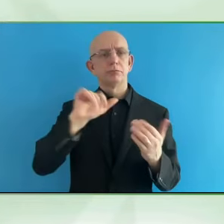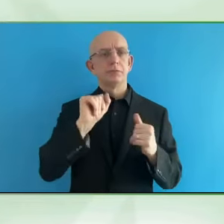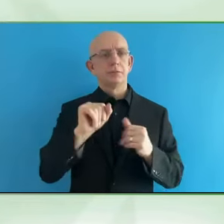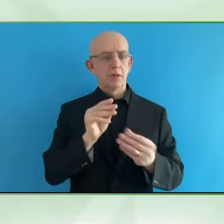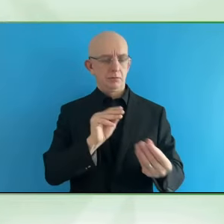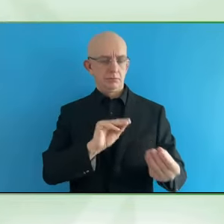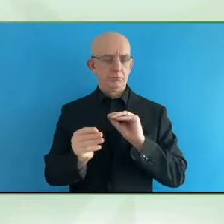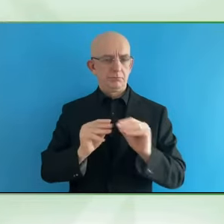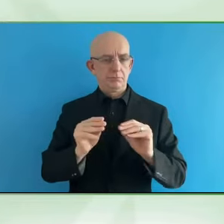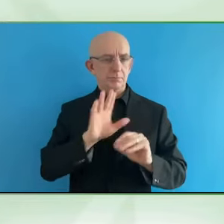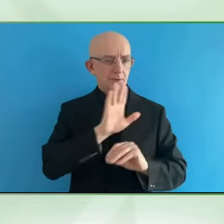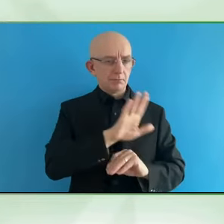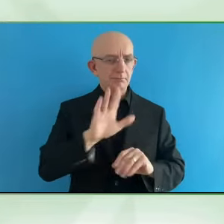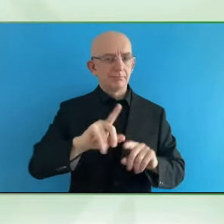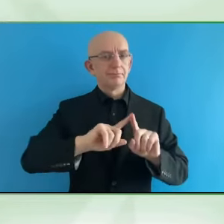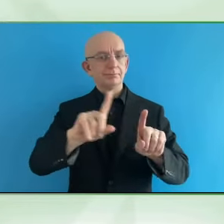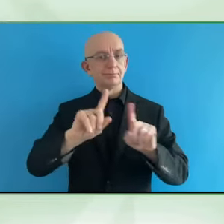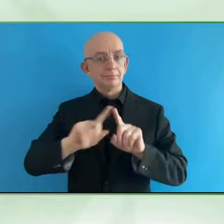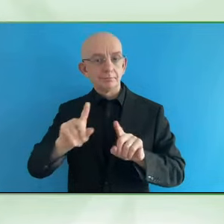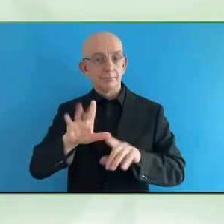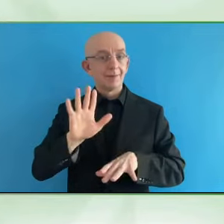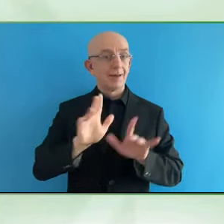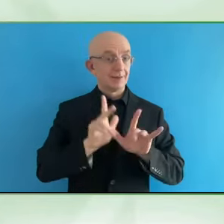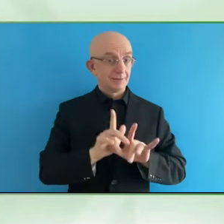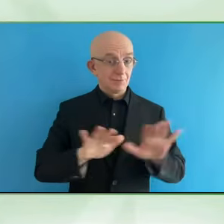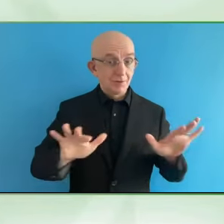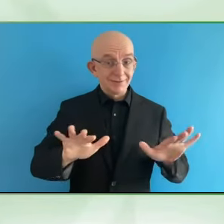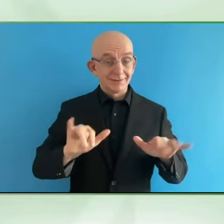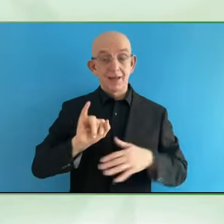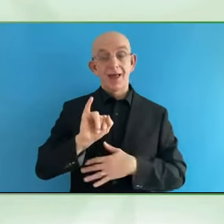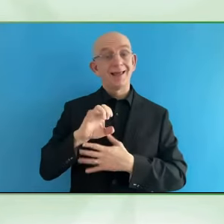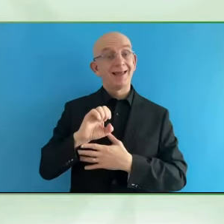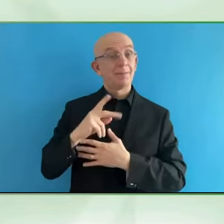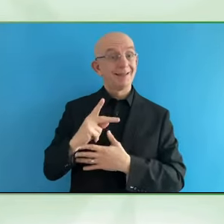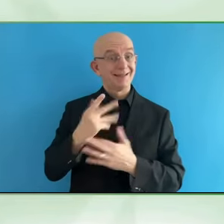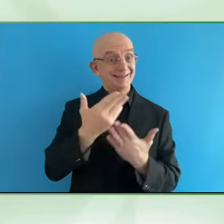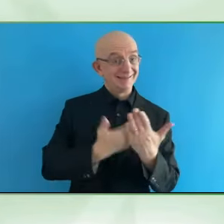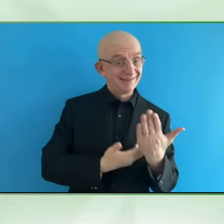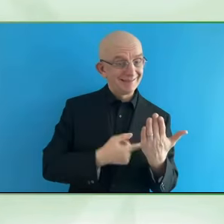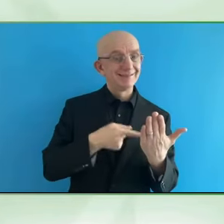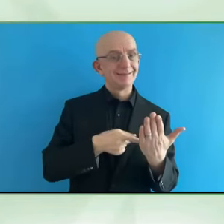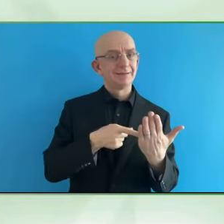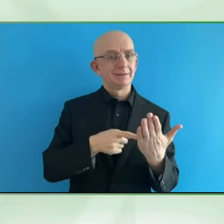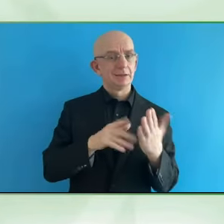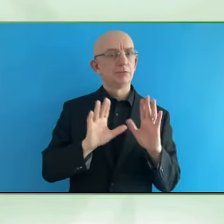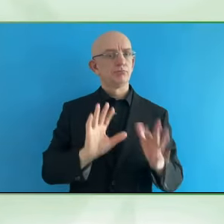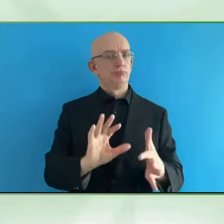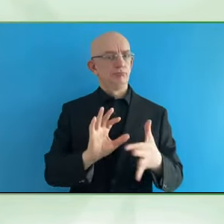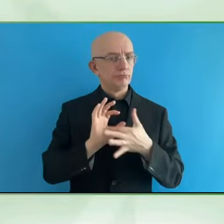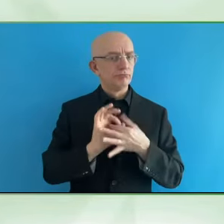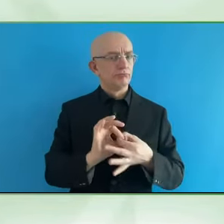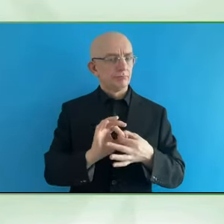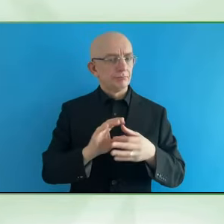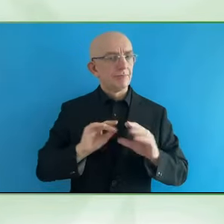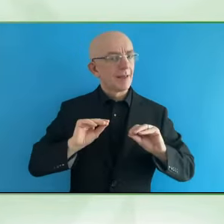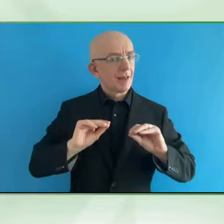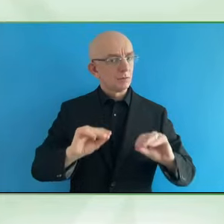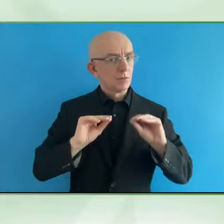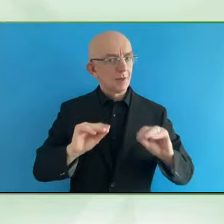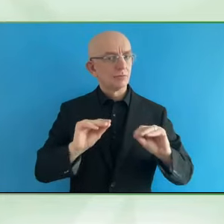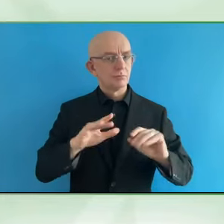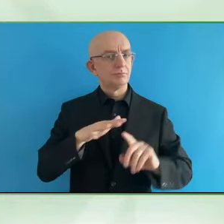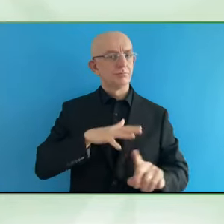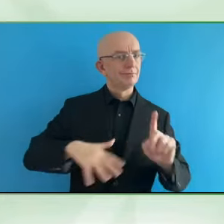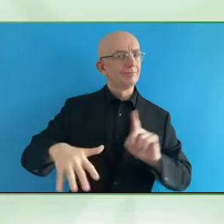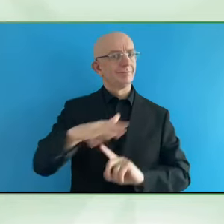educational environment that celebrates the variety of talents and potential for each pupil